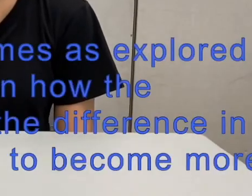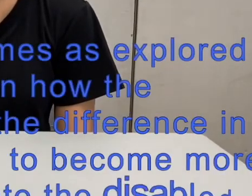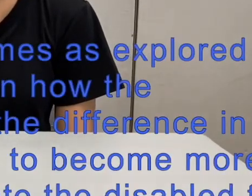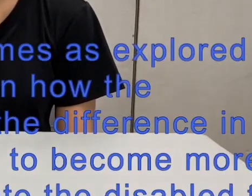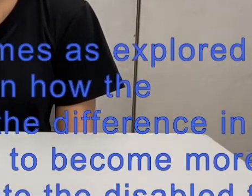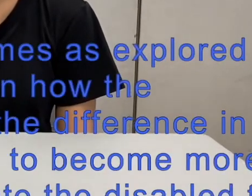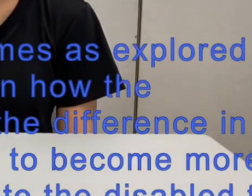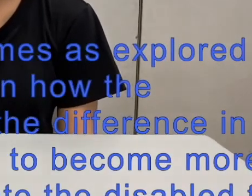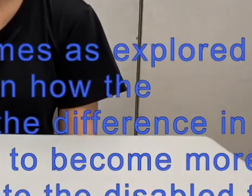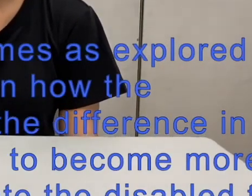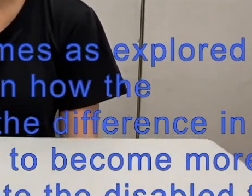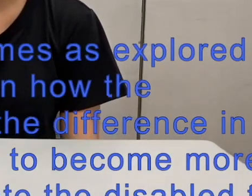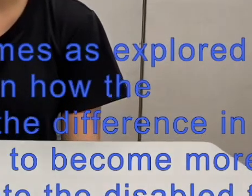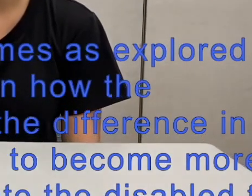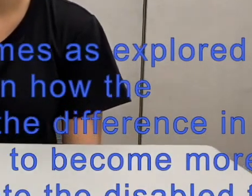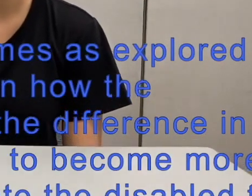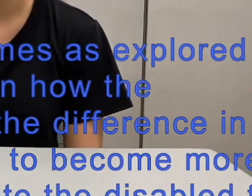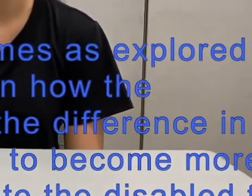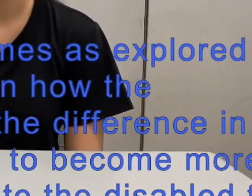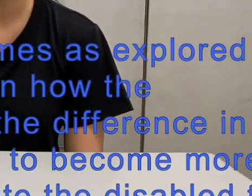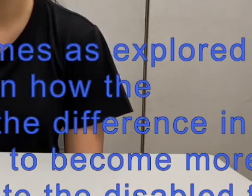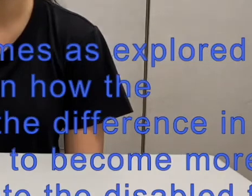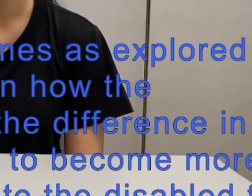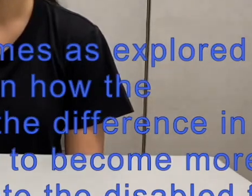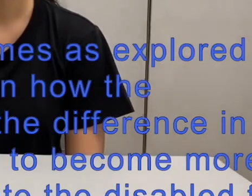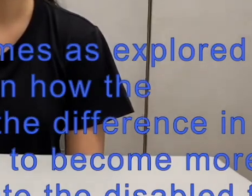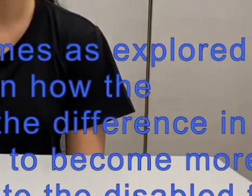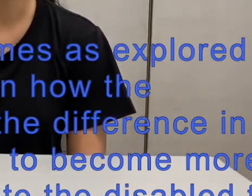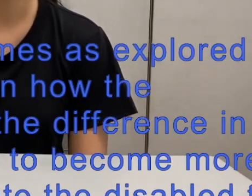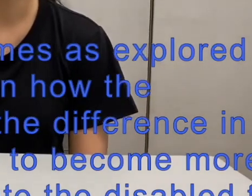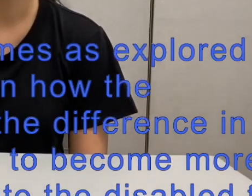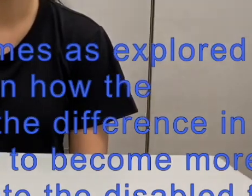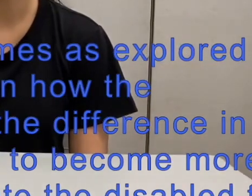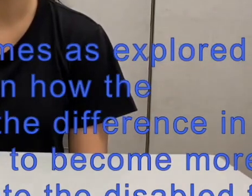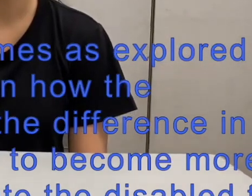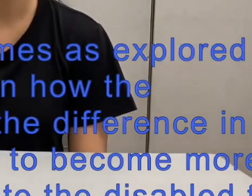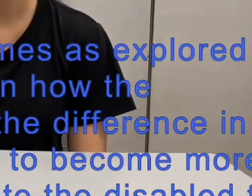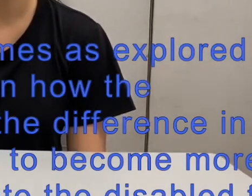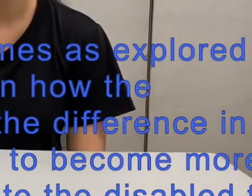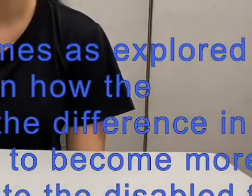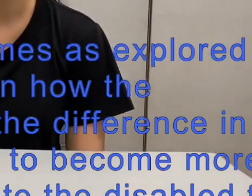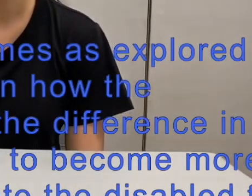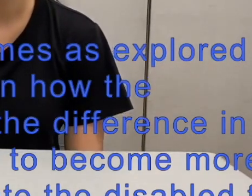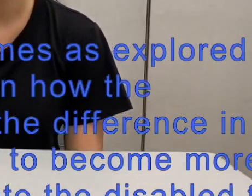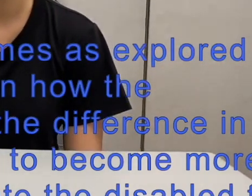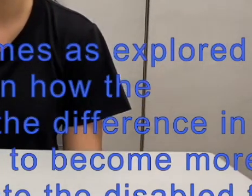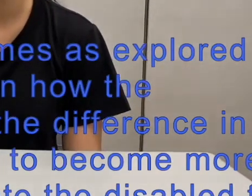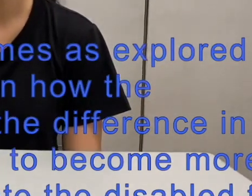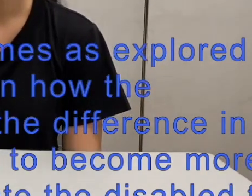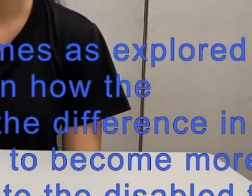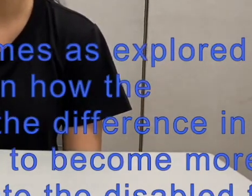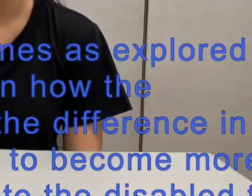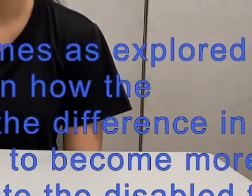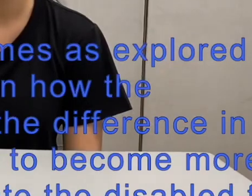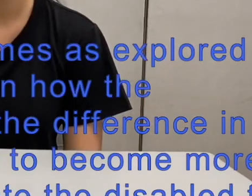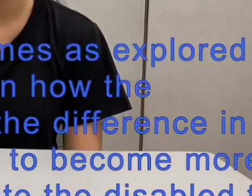From having experienced Paralympic Games as explored in our CAS, I got to gain more knowledge on how the Paralympic sports are played,